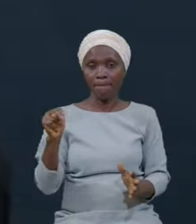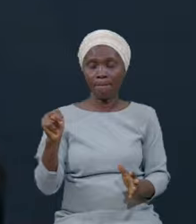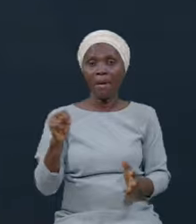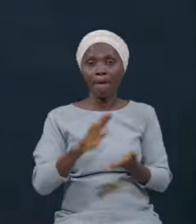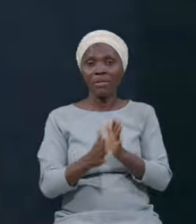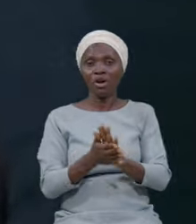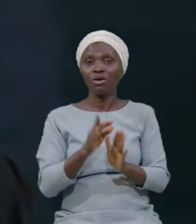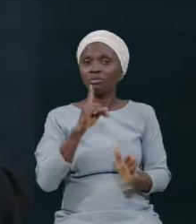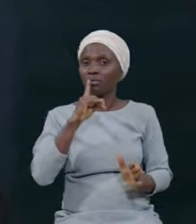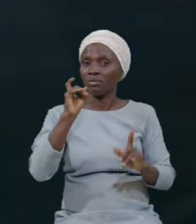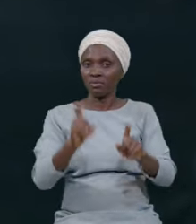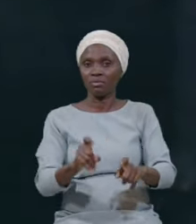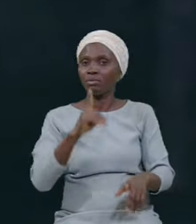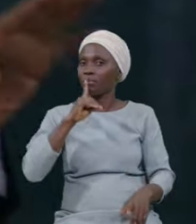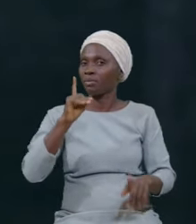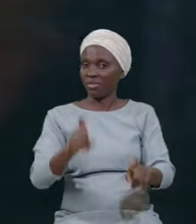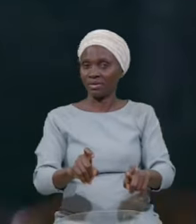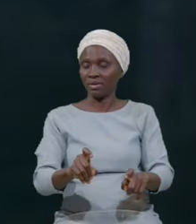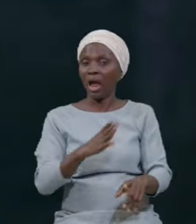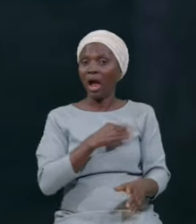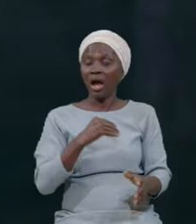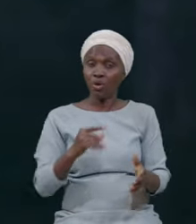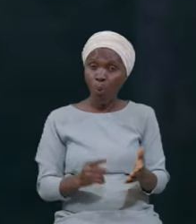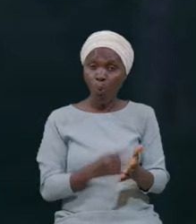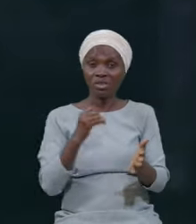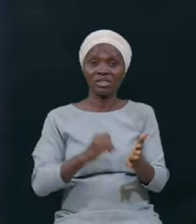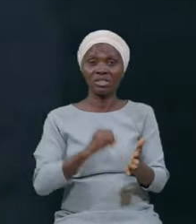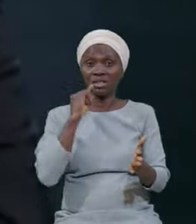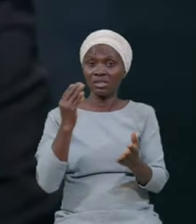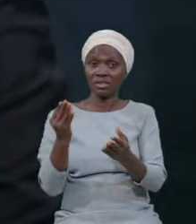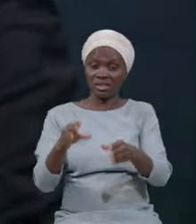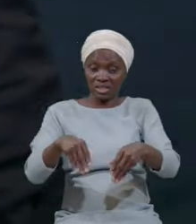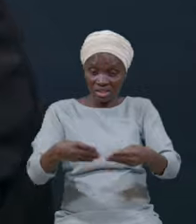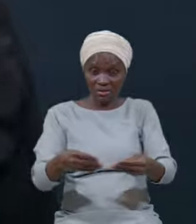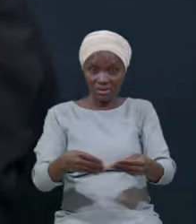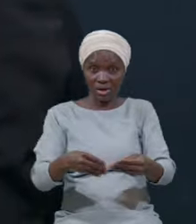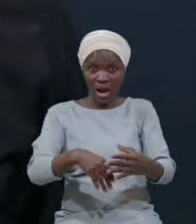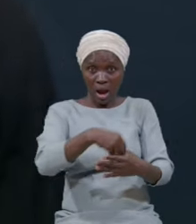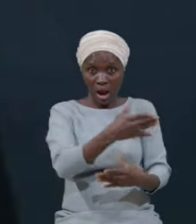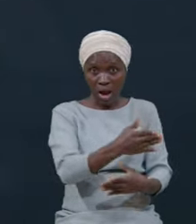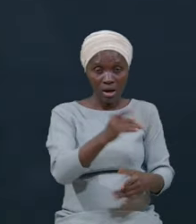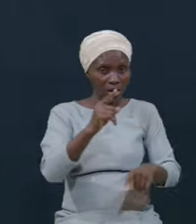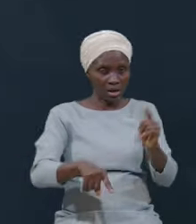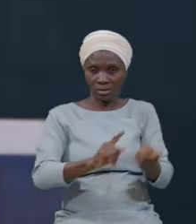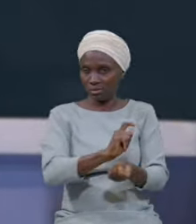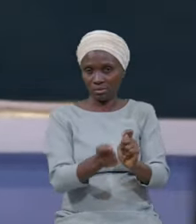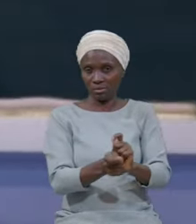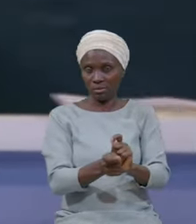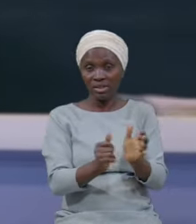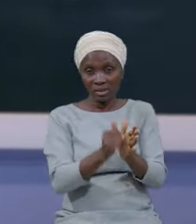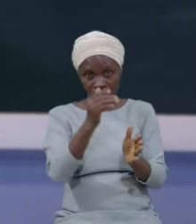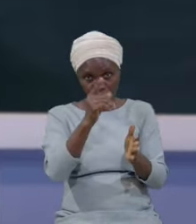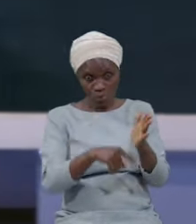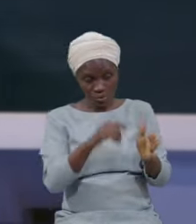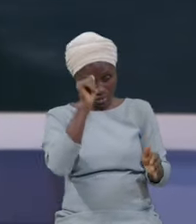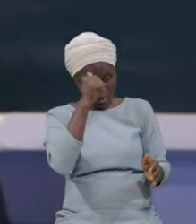it is given out, it cannot be changed. That's what they reminded the king of when Daniel was thrown into